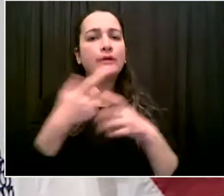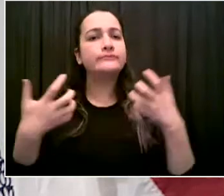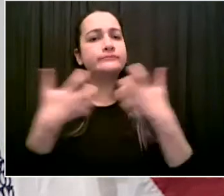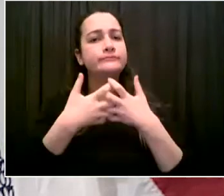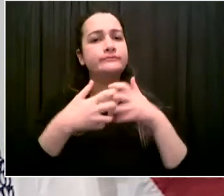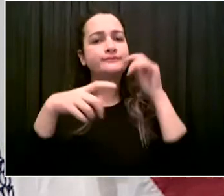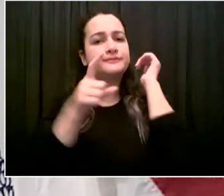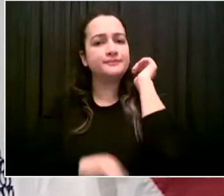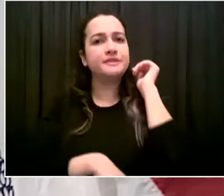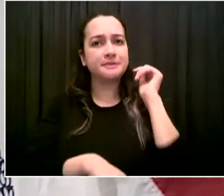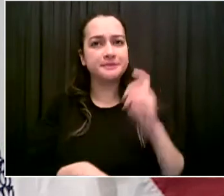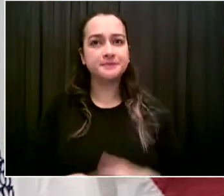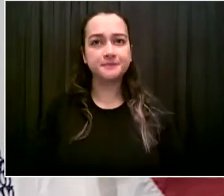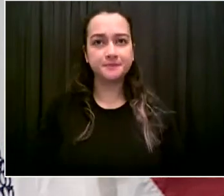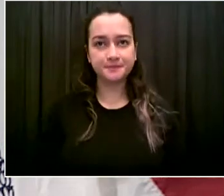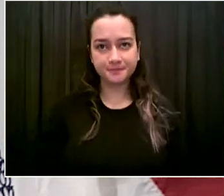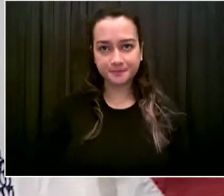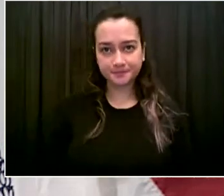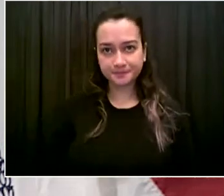Ruven.